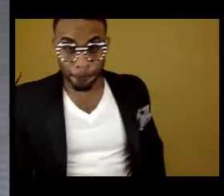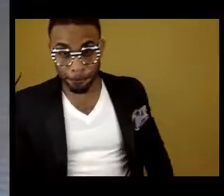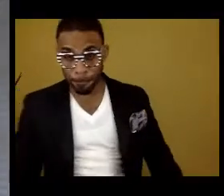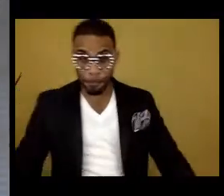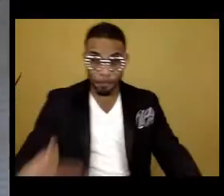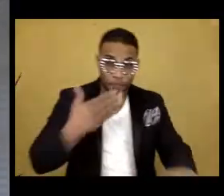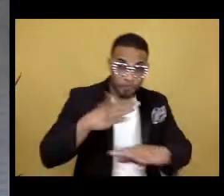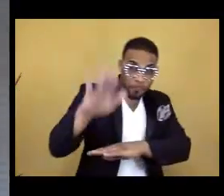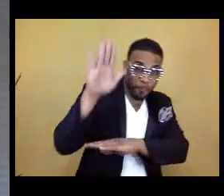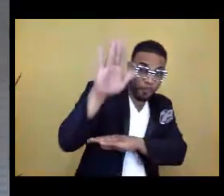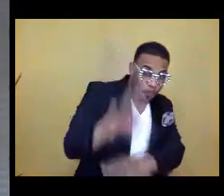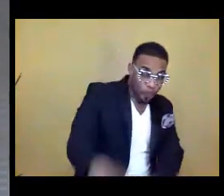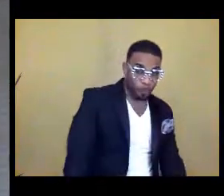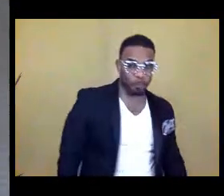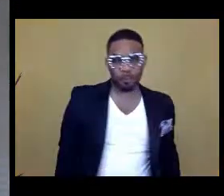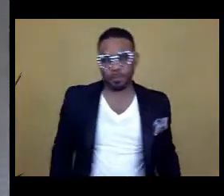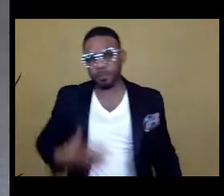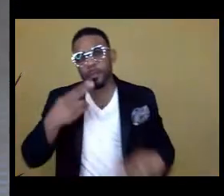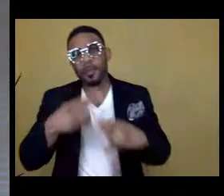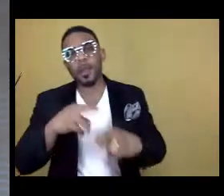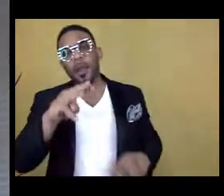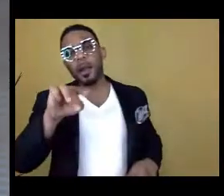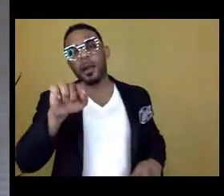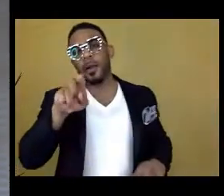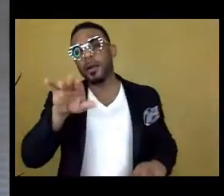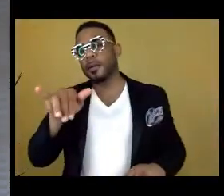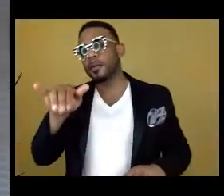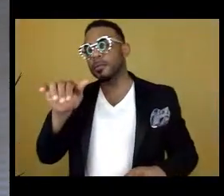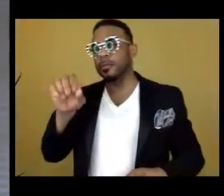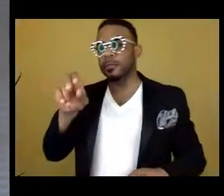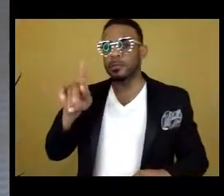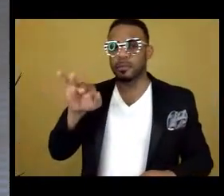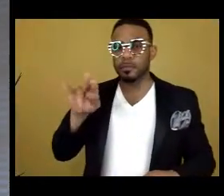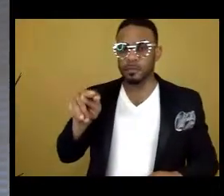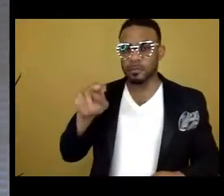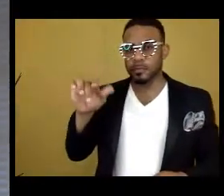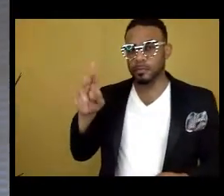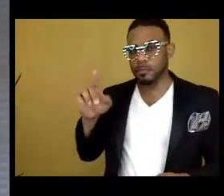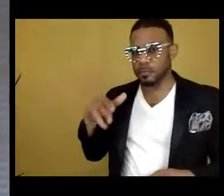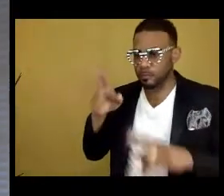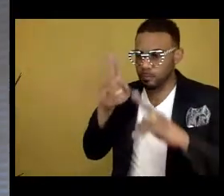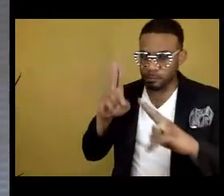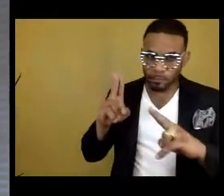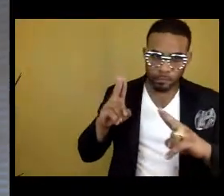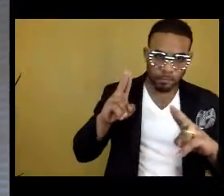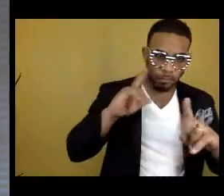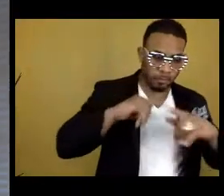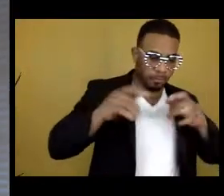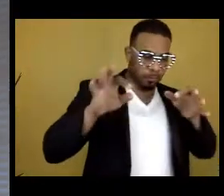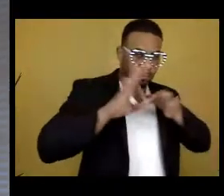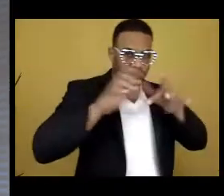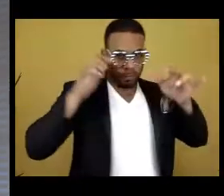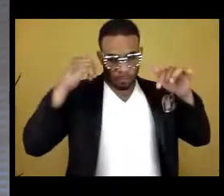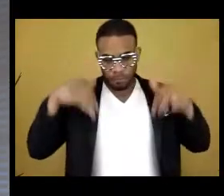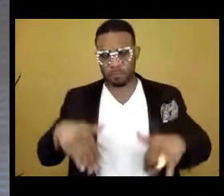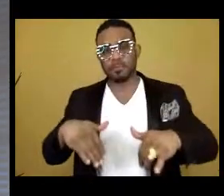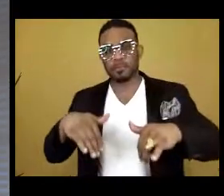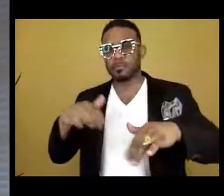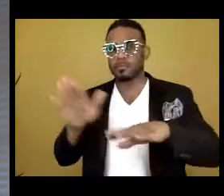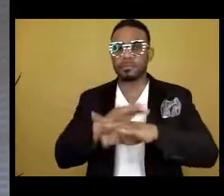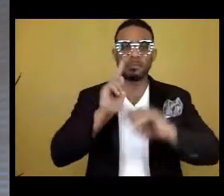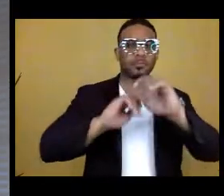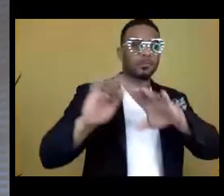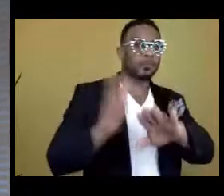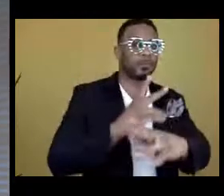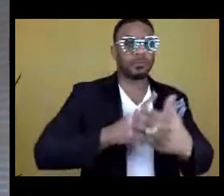Good evening. My name is Marty Austin Lamar, and I am honored to serve as the coordinator of BFA Musical Theater